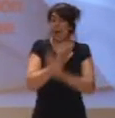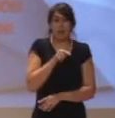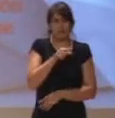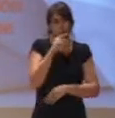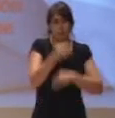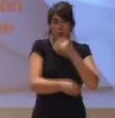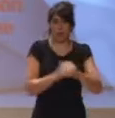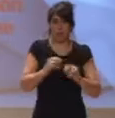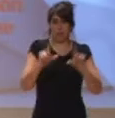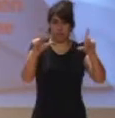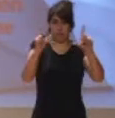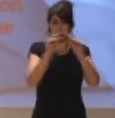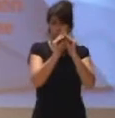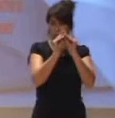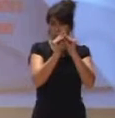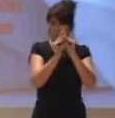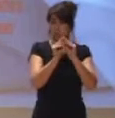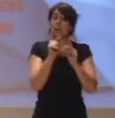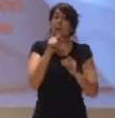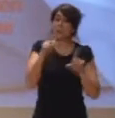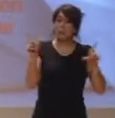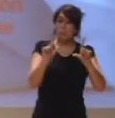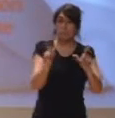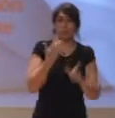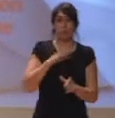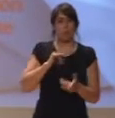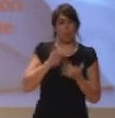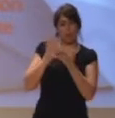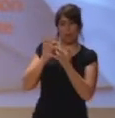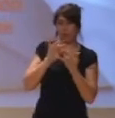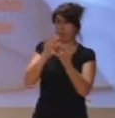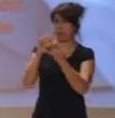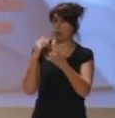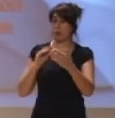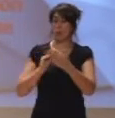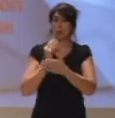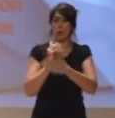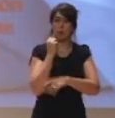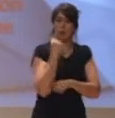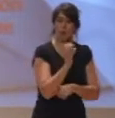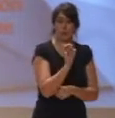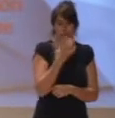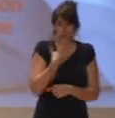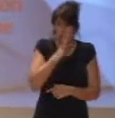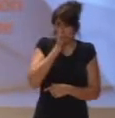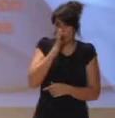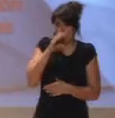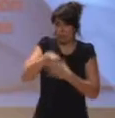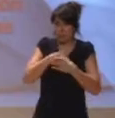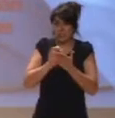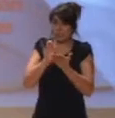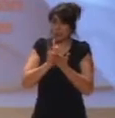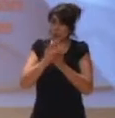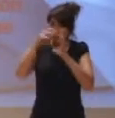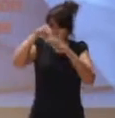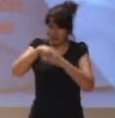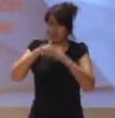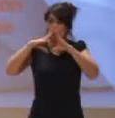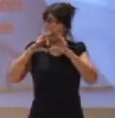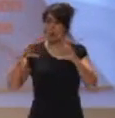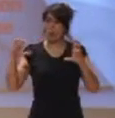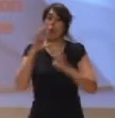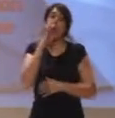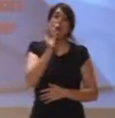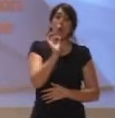the interface. You can read the Braille line. The screen can interact with support products, which are services in the